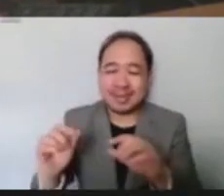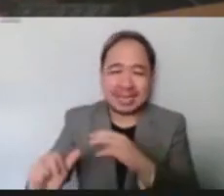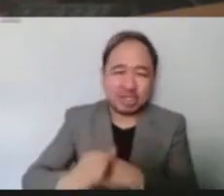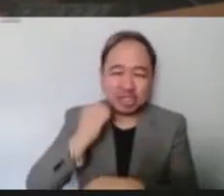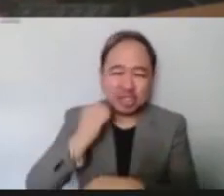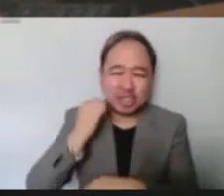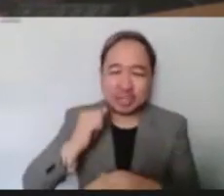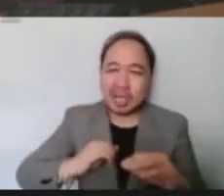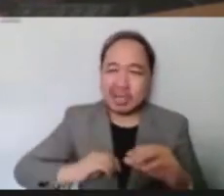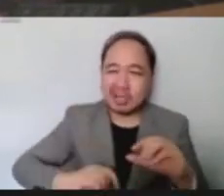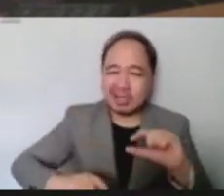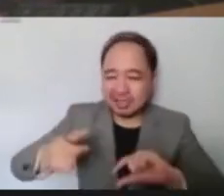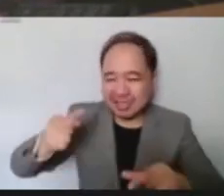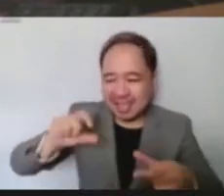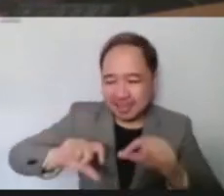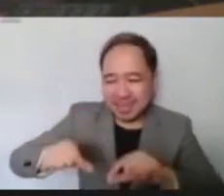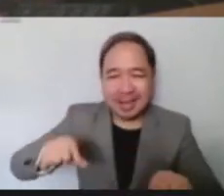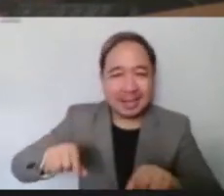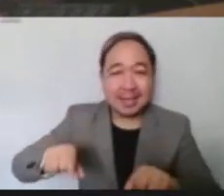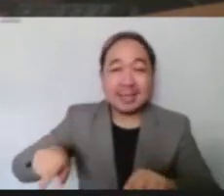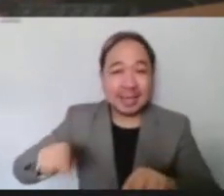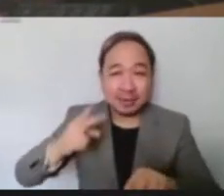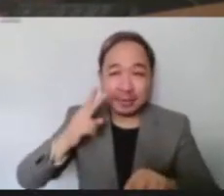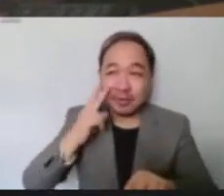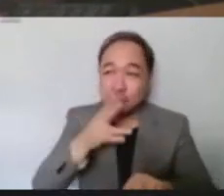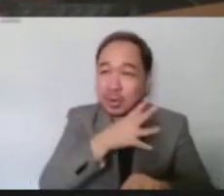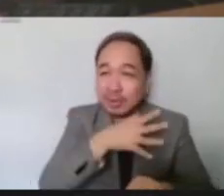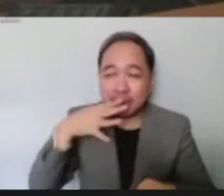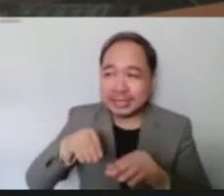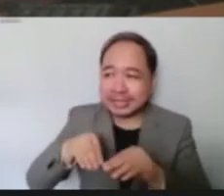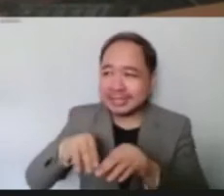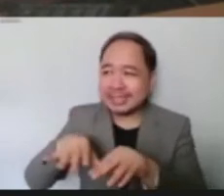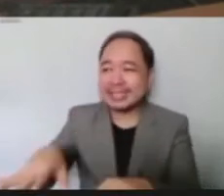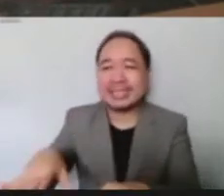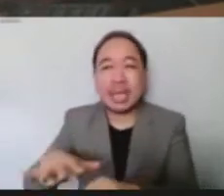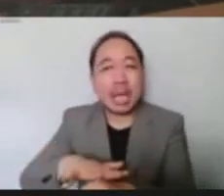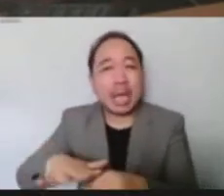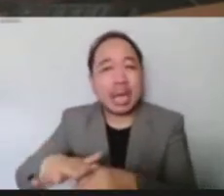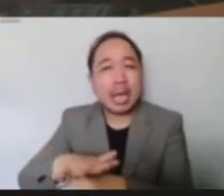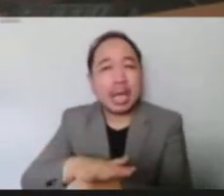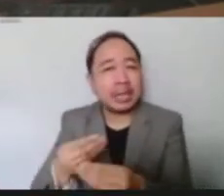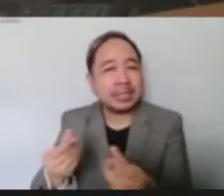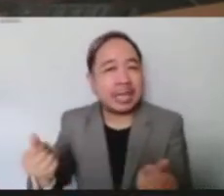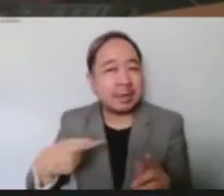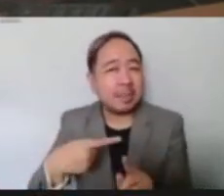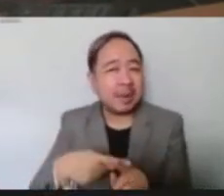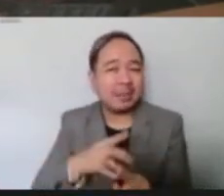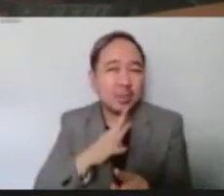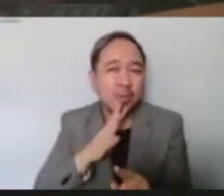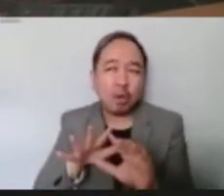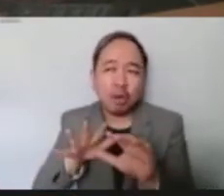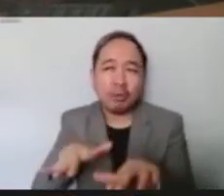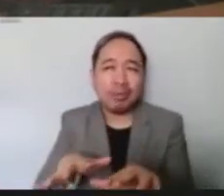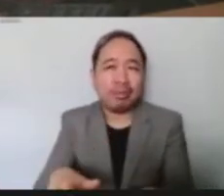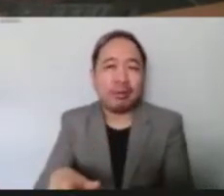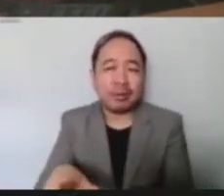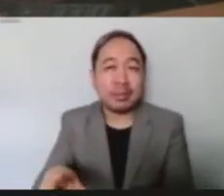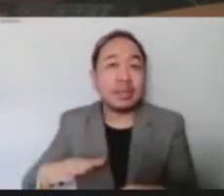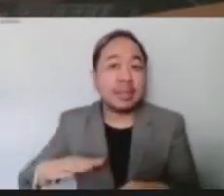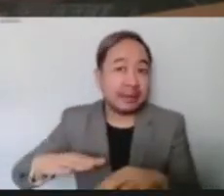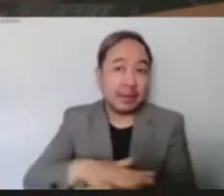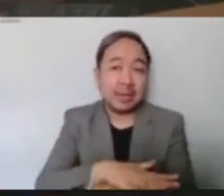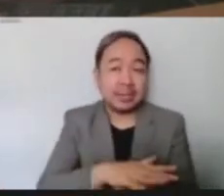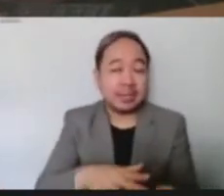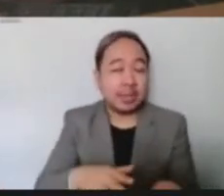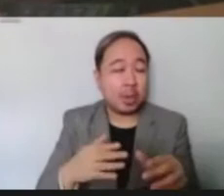agriculture are contaminating the soil and polluting the water and ear and also affecting to the birds and other species including to the human